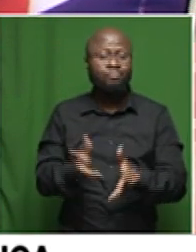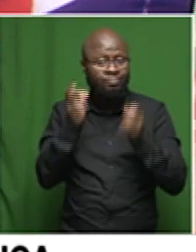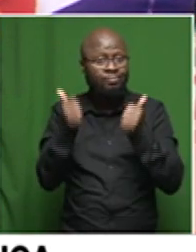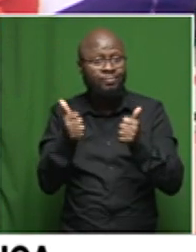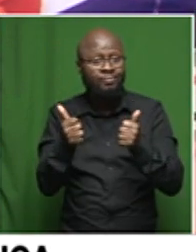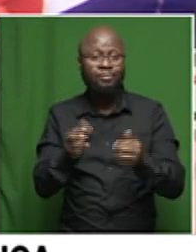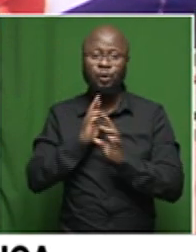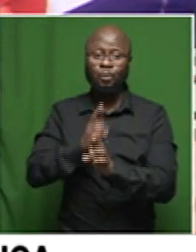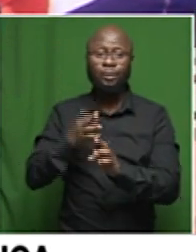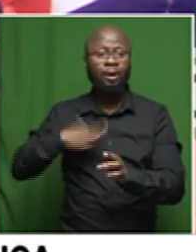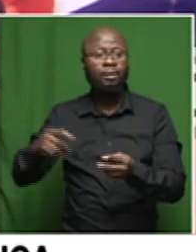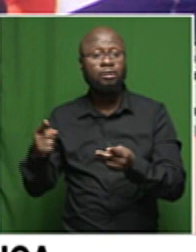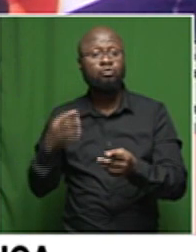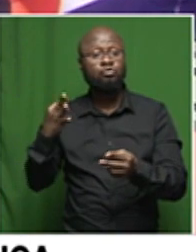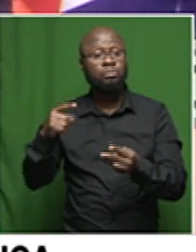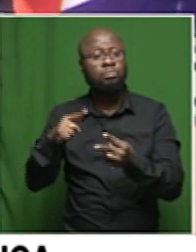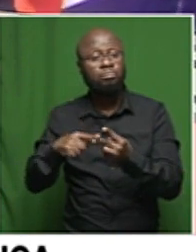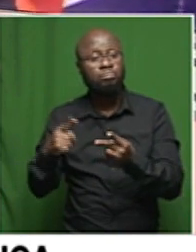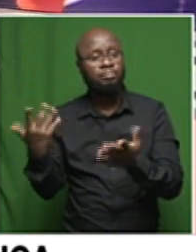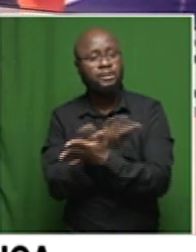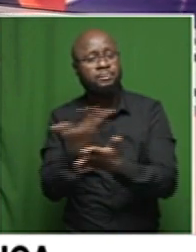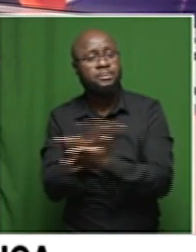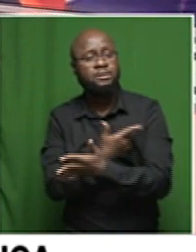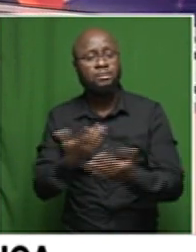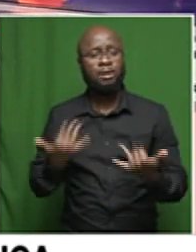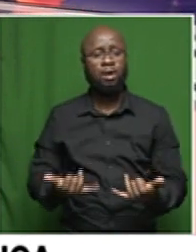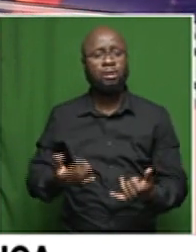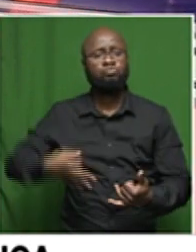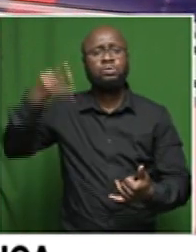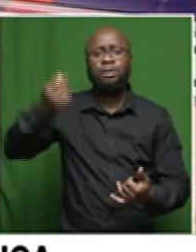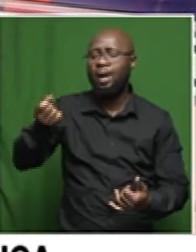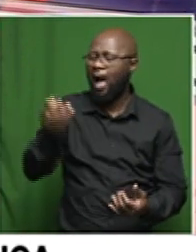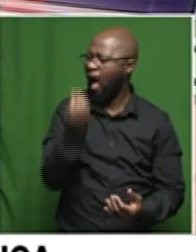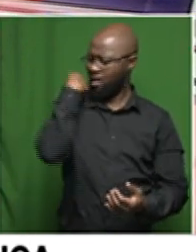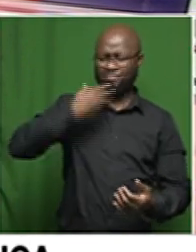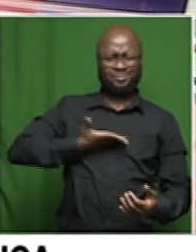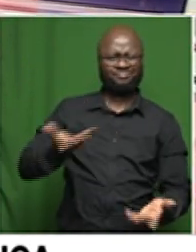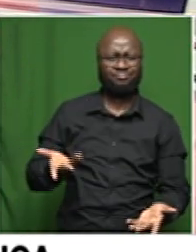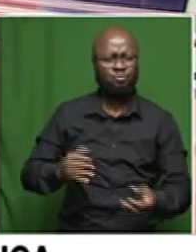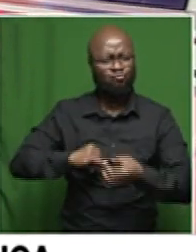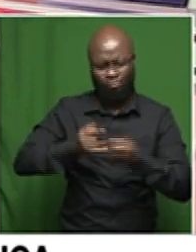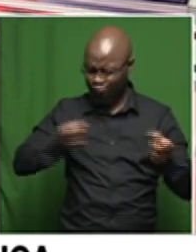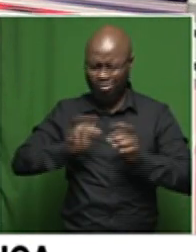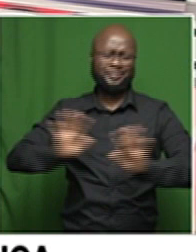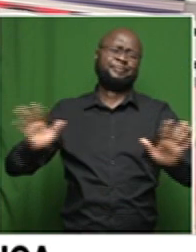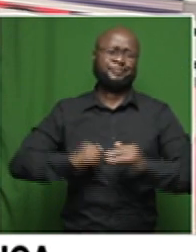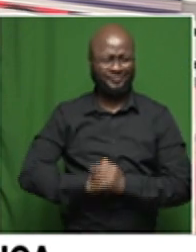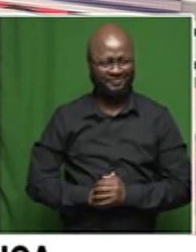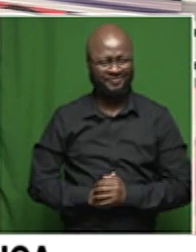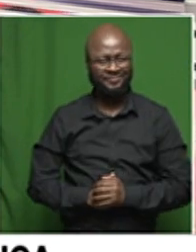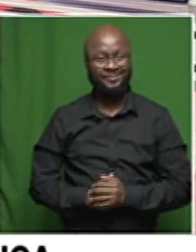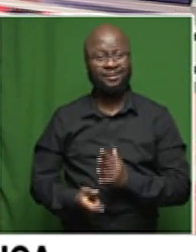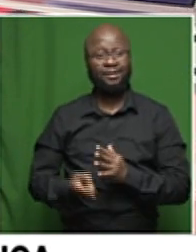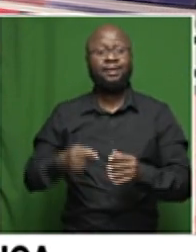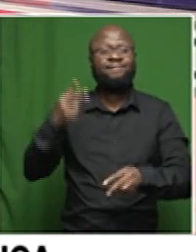Please, because I'll tatanga for the past 3 days, but work on controlling your medication. Dr. Maya Yise, what is your take-home message with